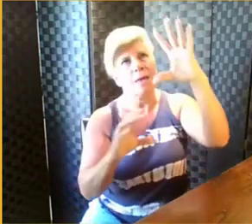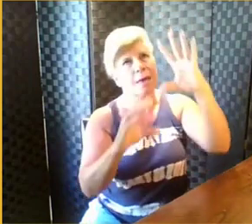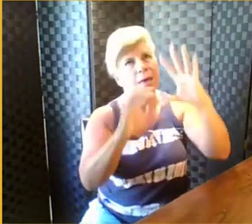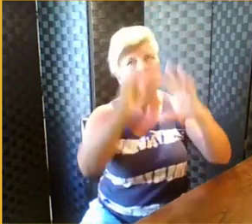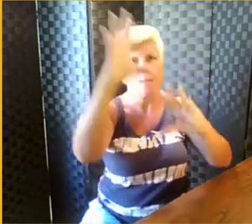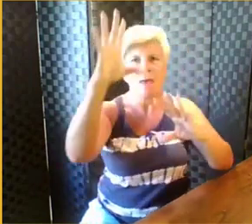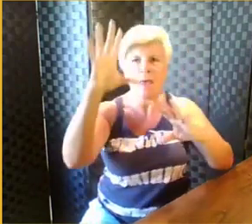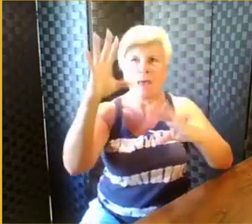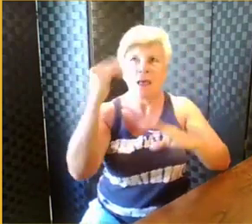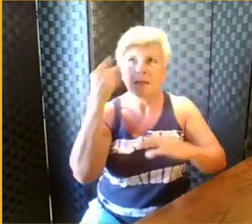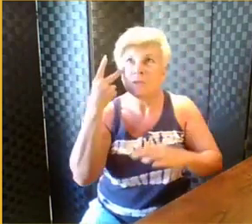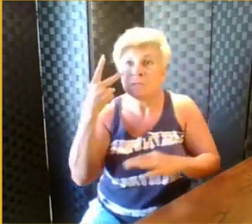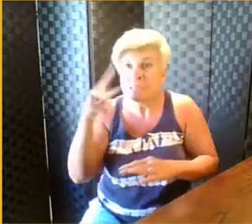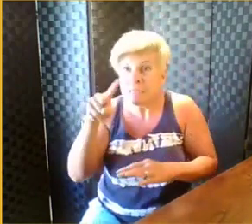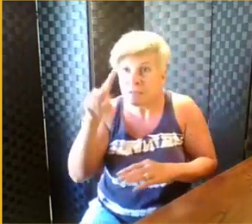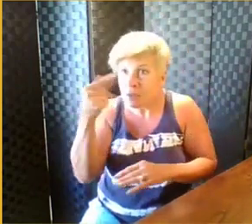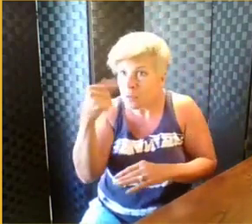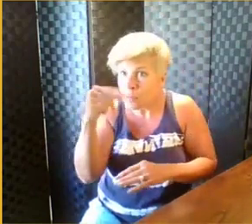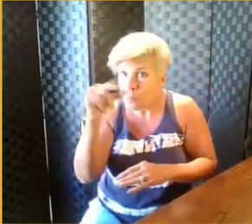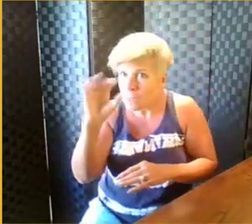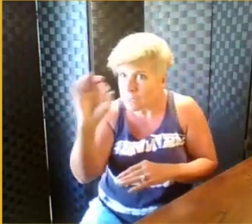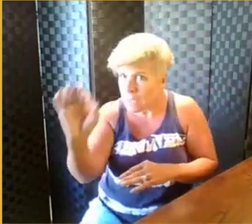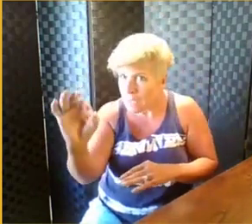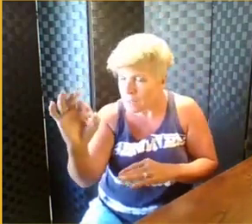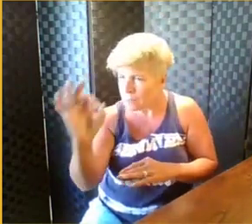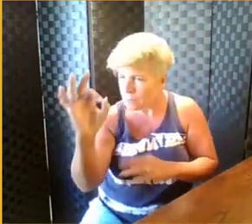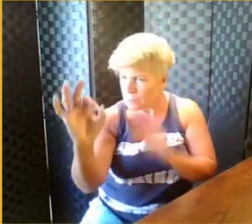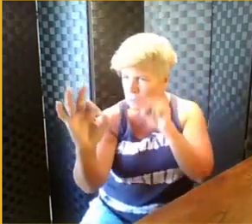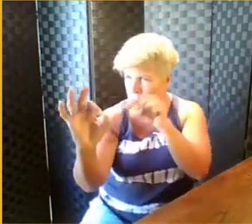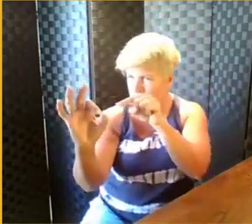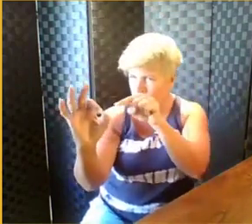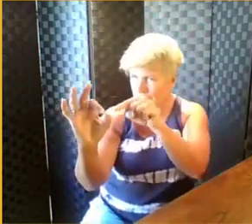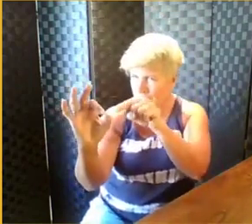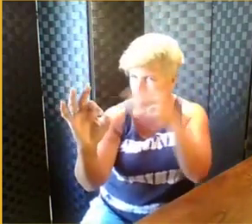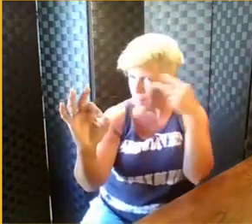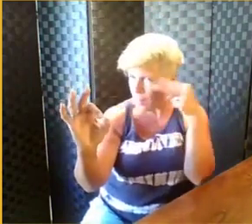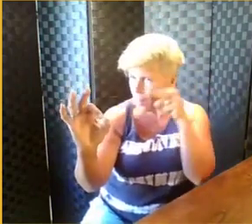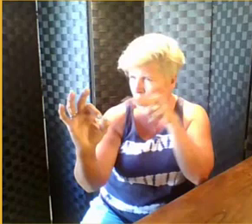This green dot is still. Can you see that?